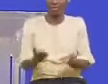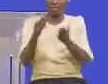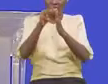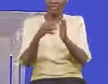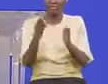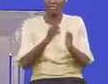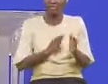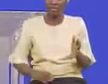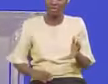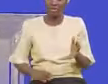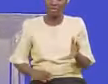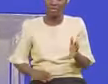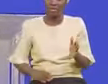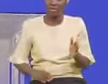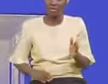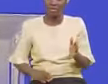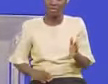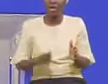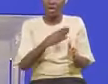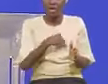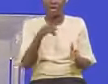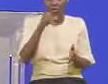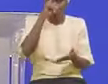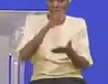Ele kpɔ Kristo be kɔkɔ ɖe dzia.